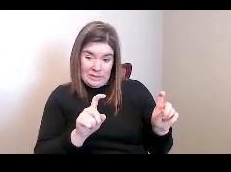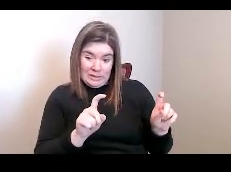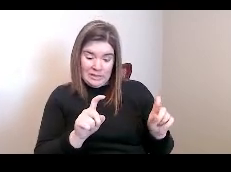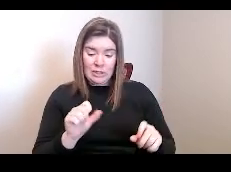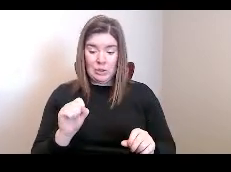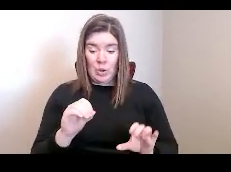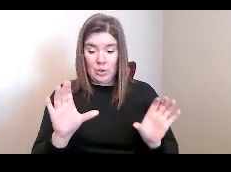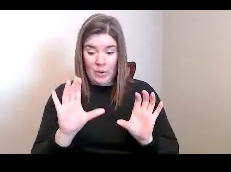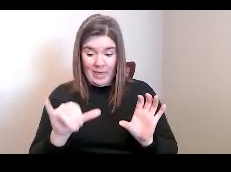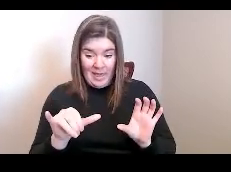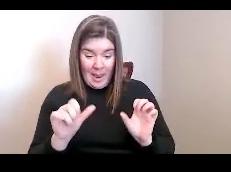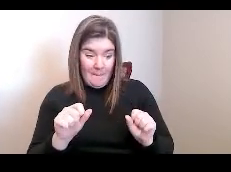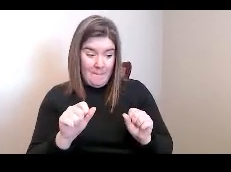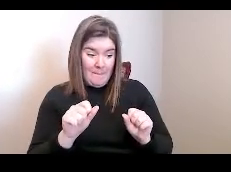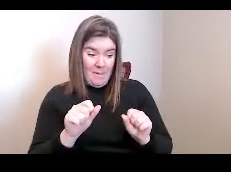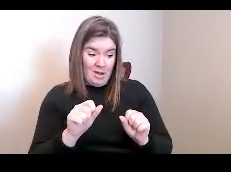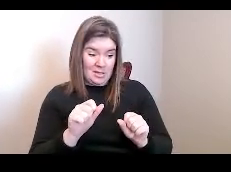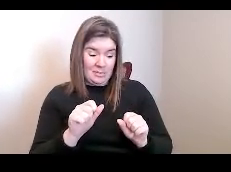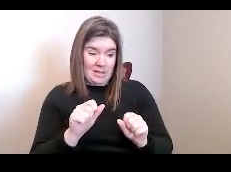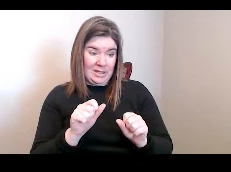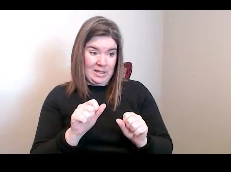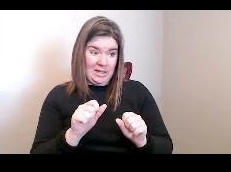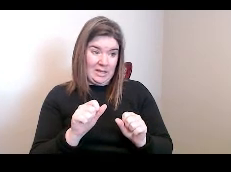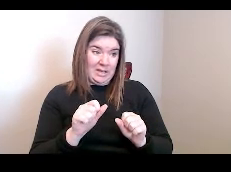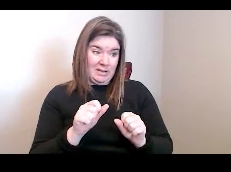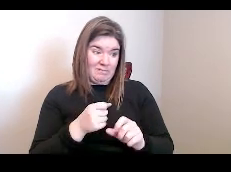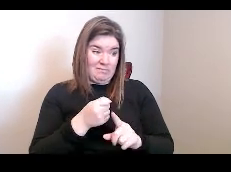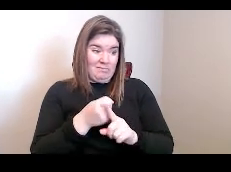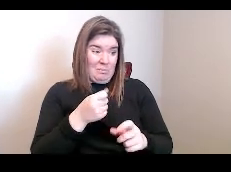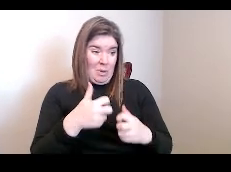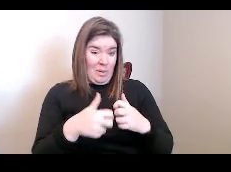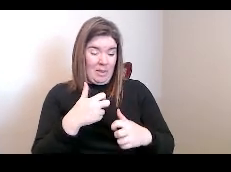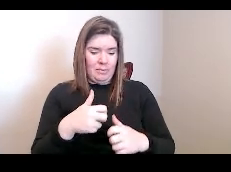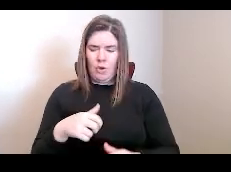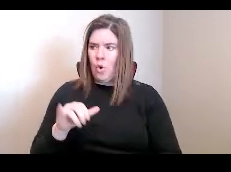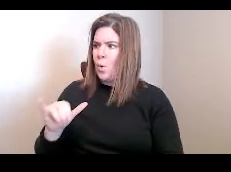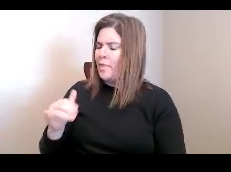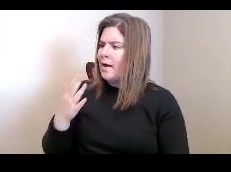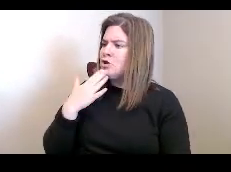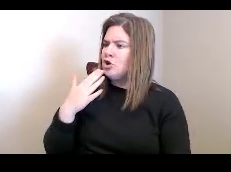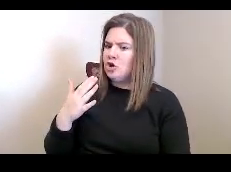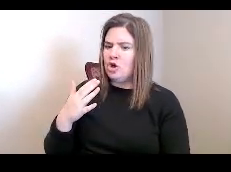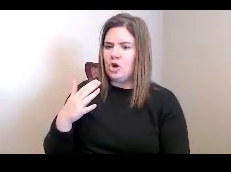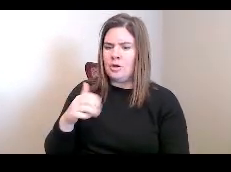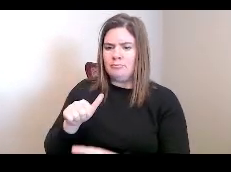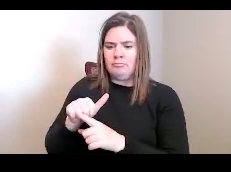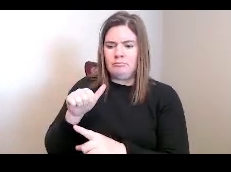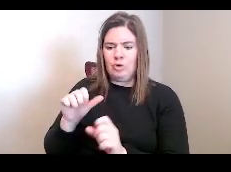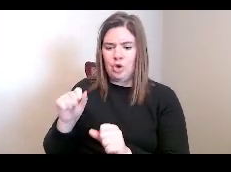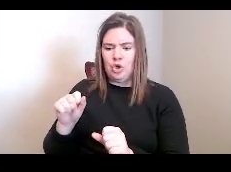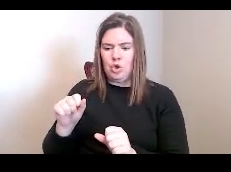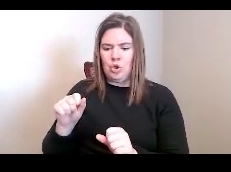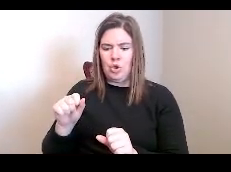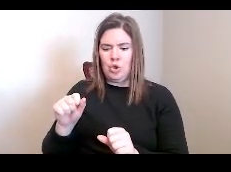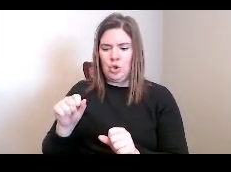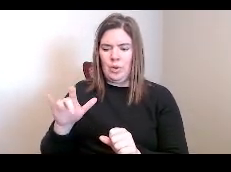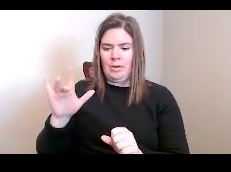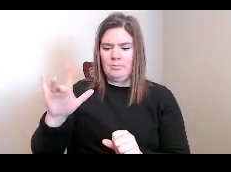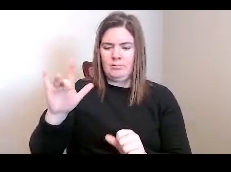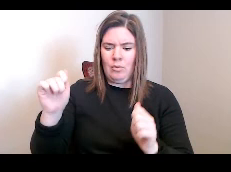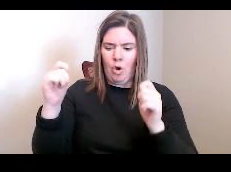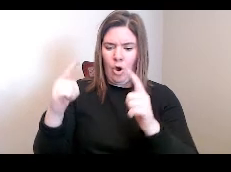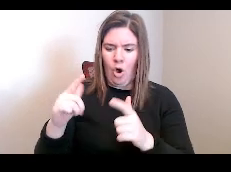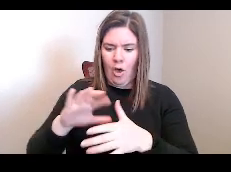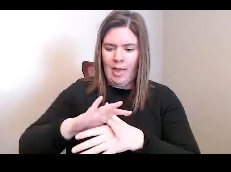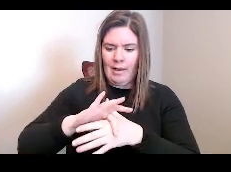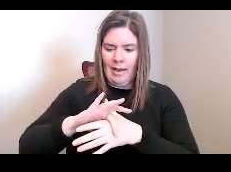that way pose an accessibility issue? That's actually a great trick. You can select all of the content. This would be,